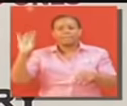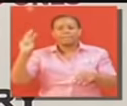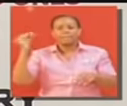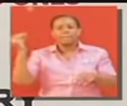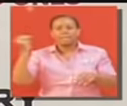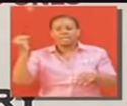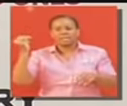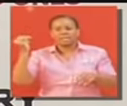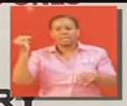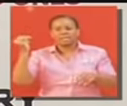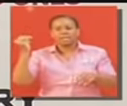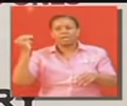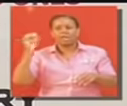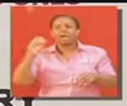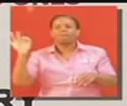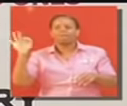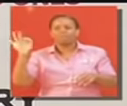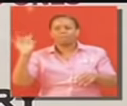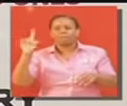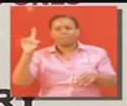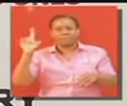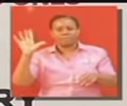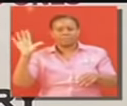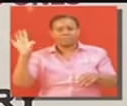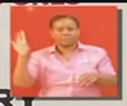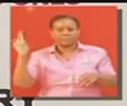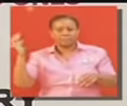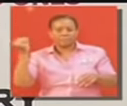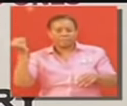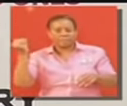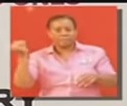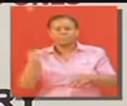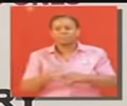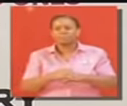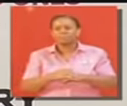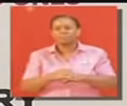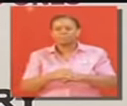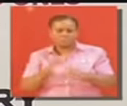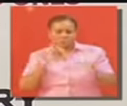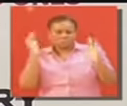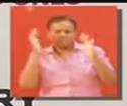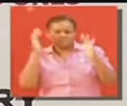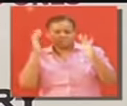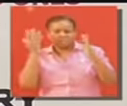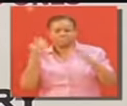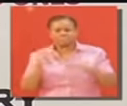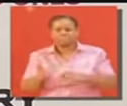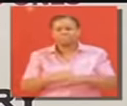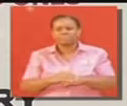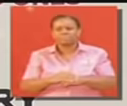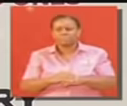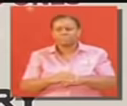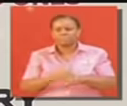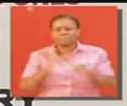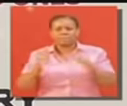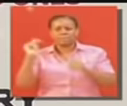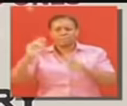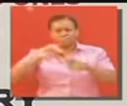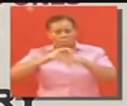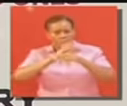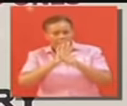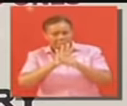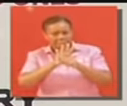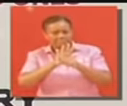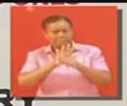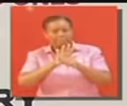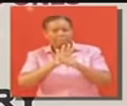$157. So have no fear. The country's COVID response will be financed, you know, out of